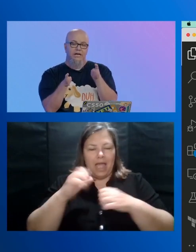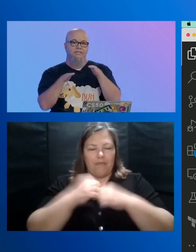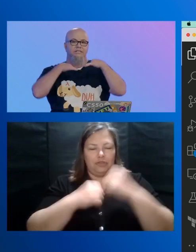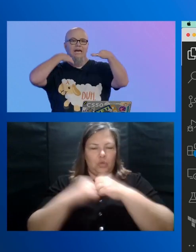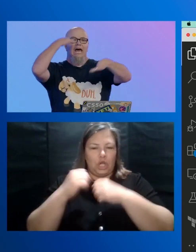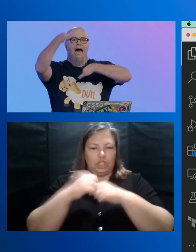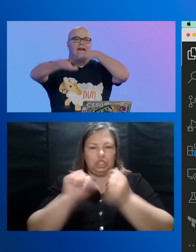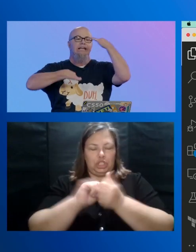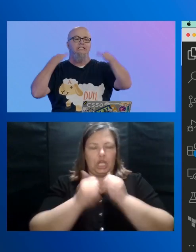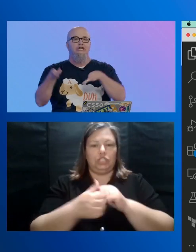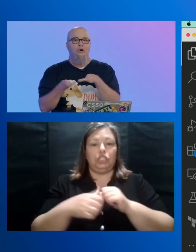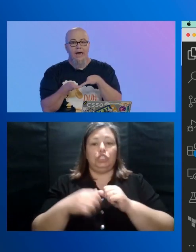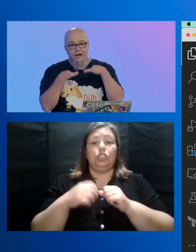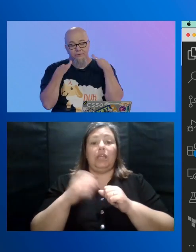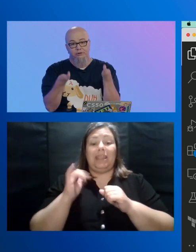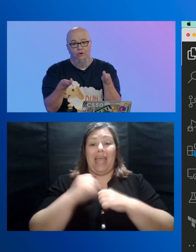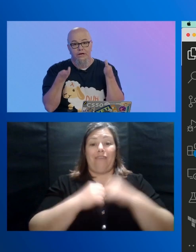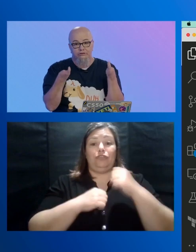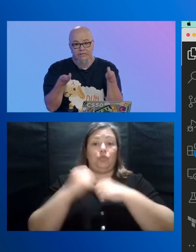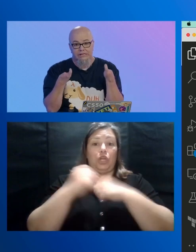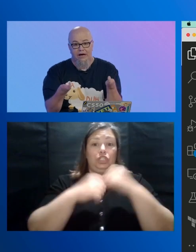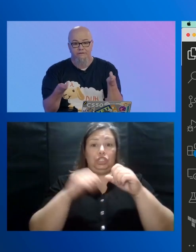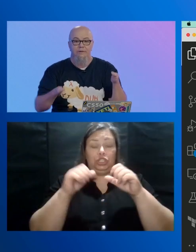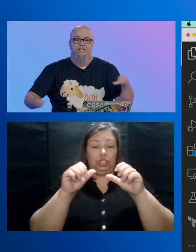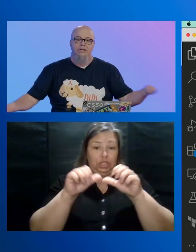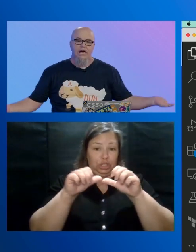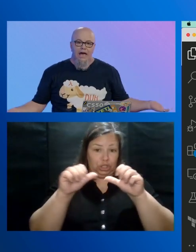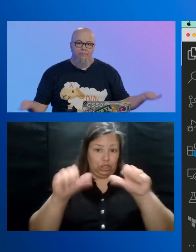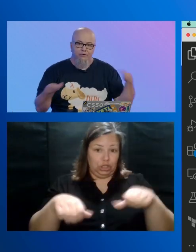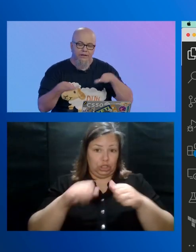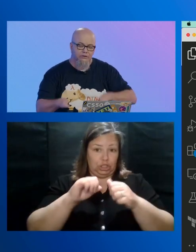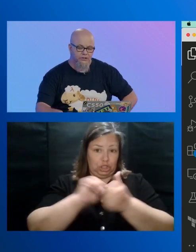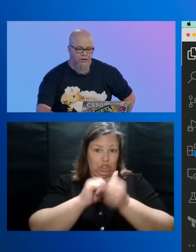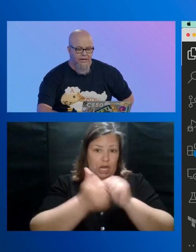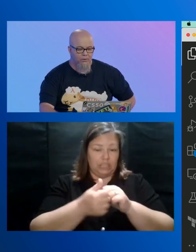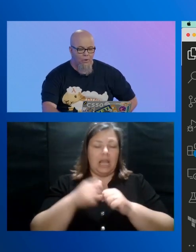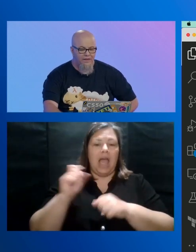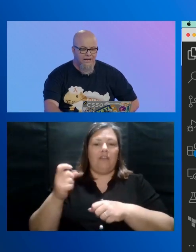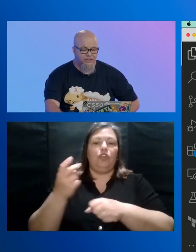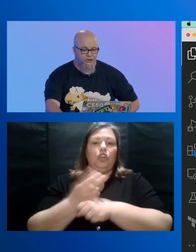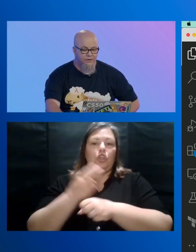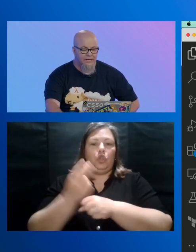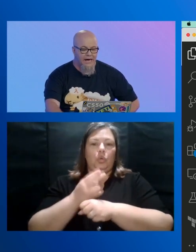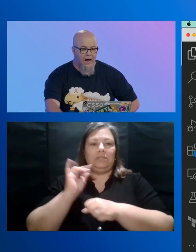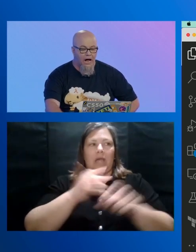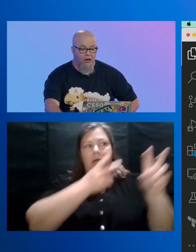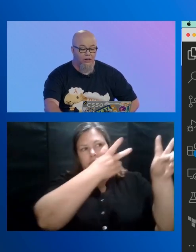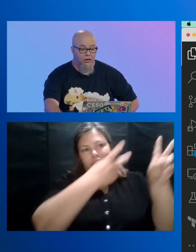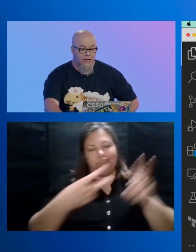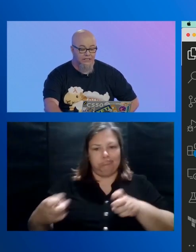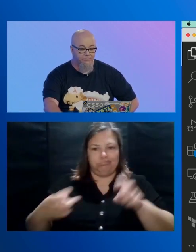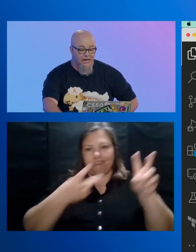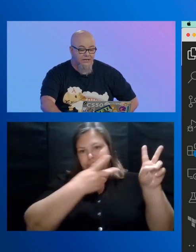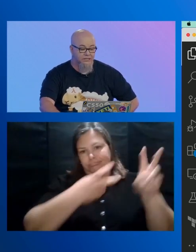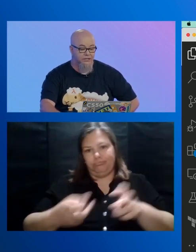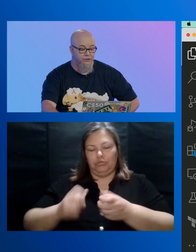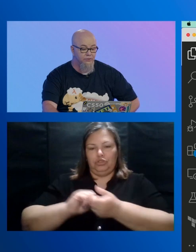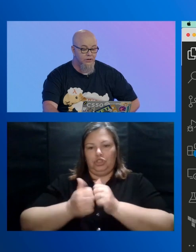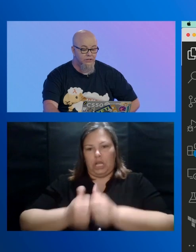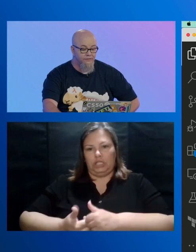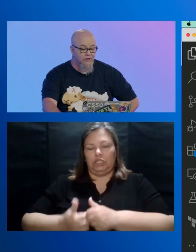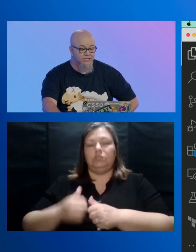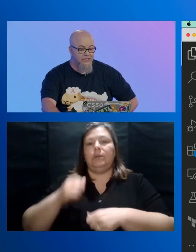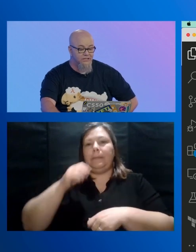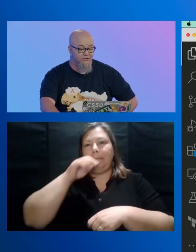infrastructure changes, I need to go ahead and deploy using CloudFormation and bring those all in. And while that's doing that, I'll explain it to